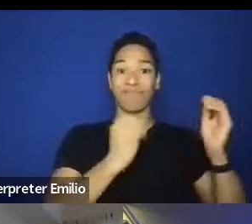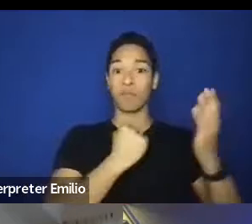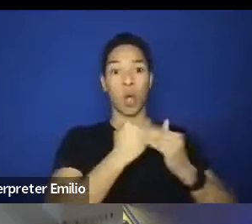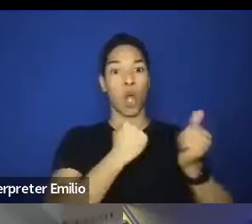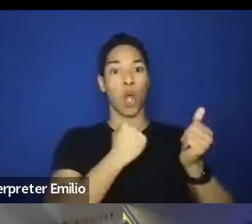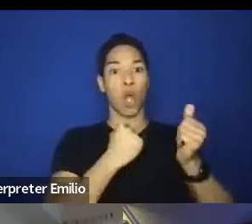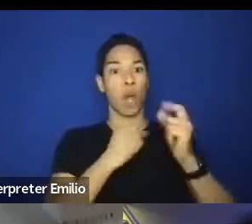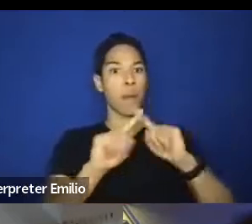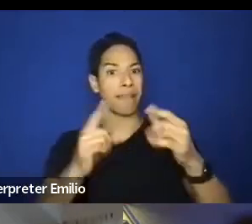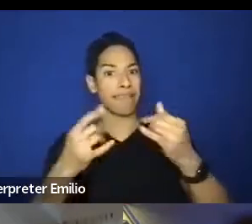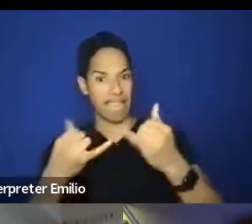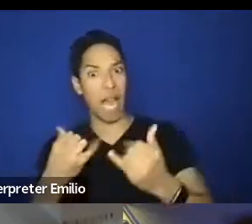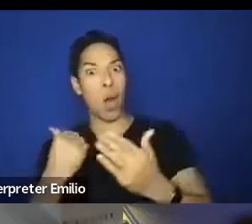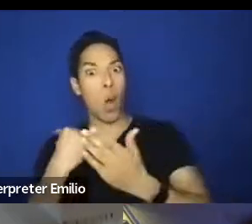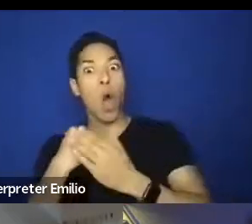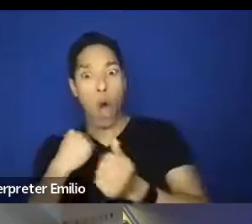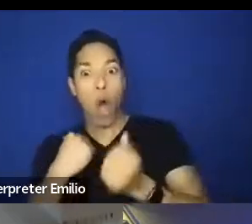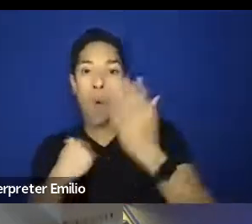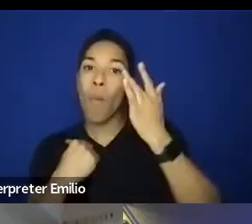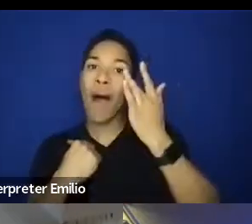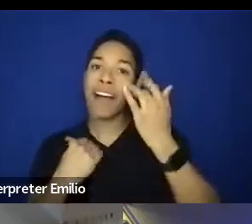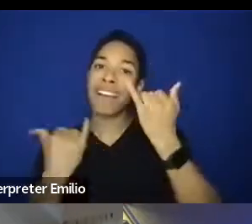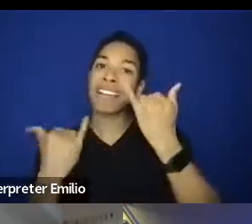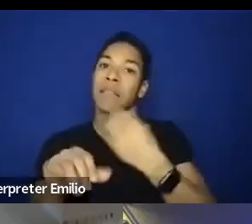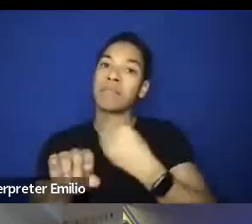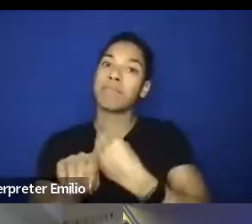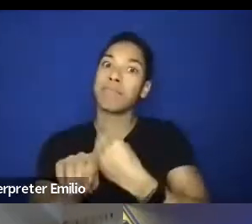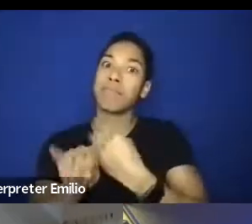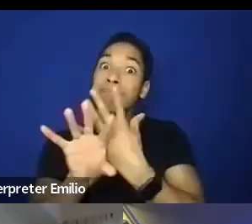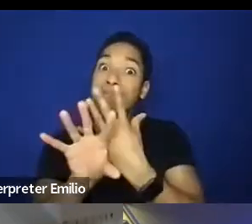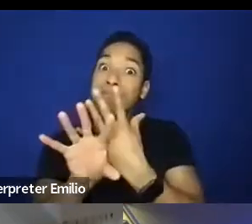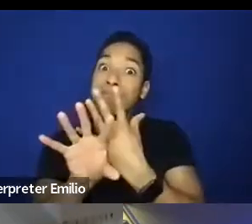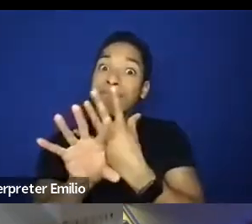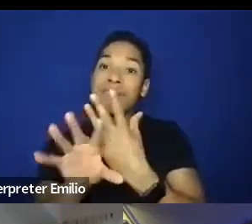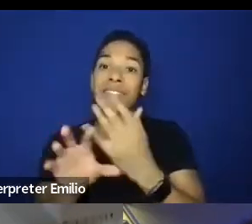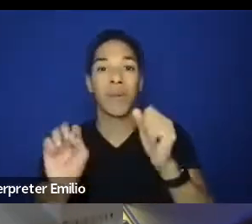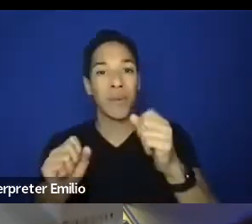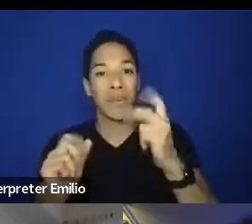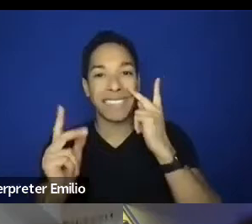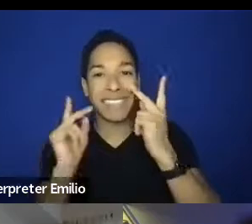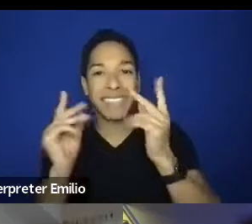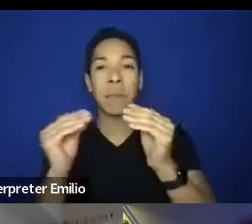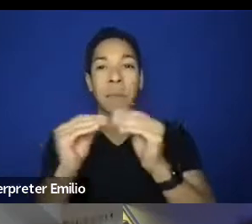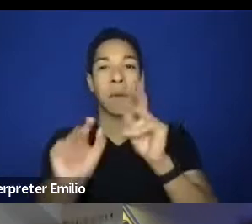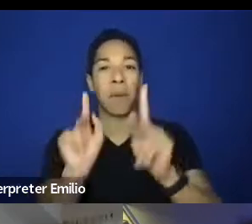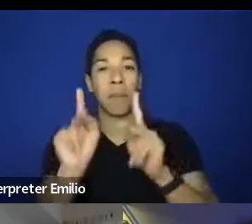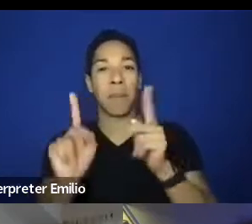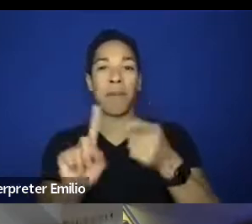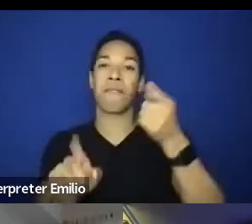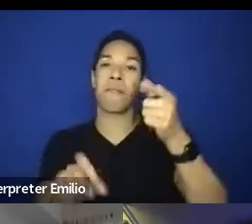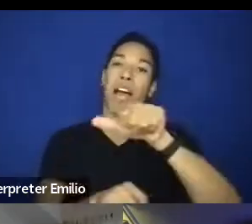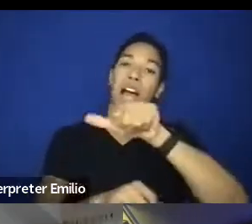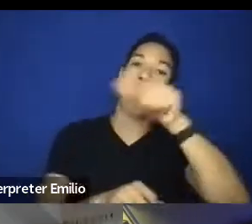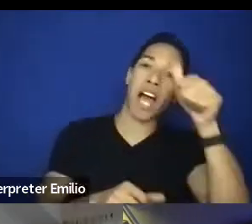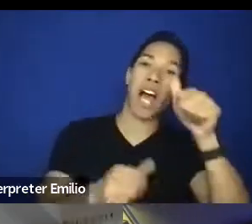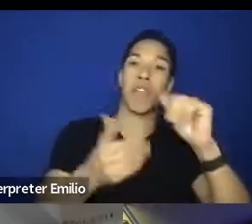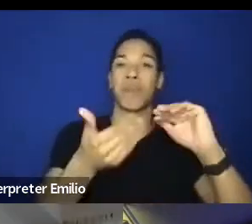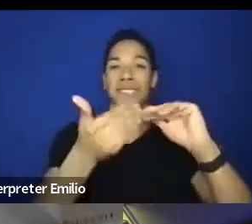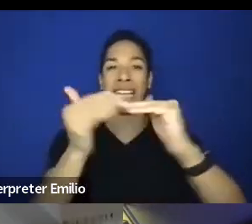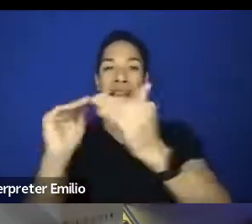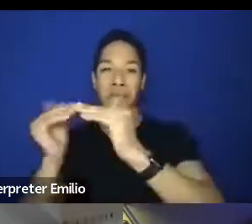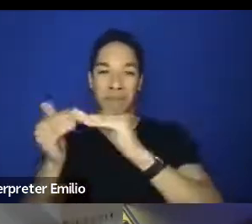the computer. And also seeing a lot more people from out of town. So I